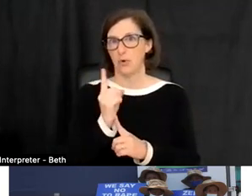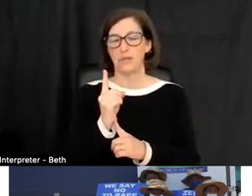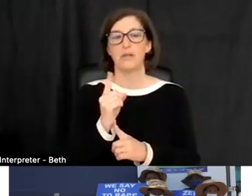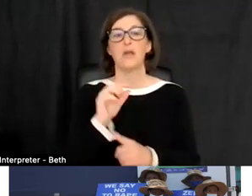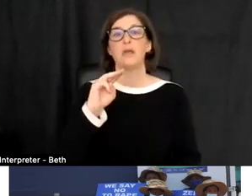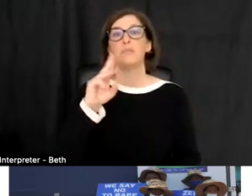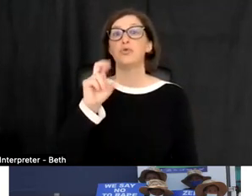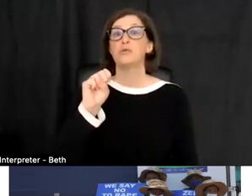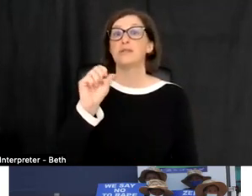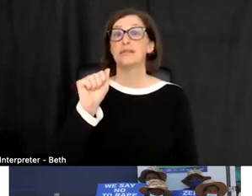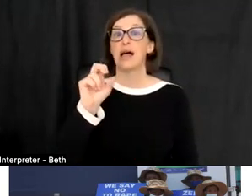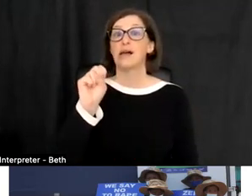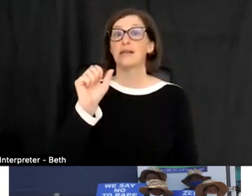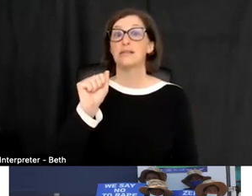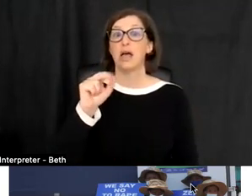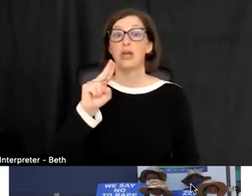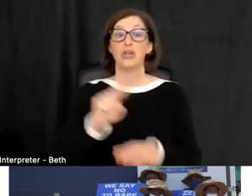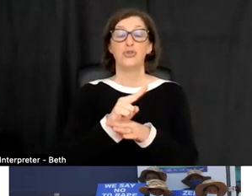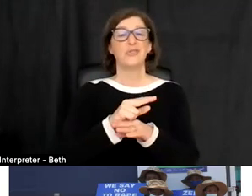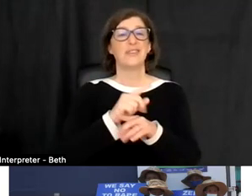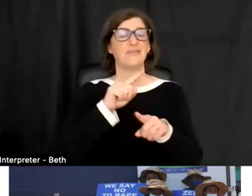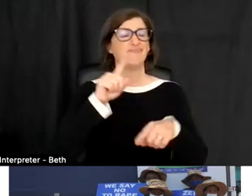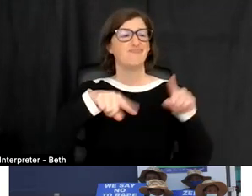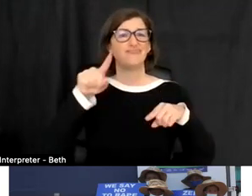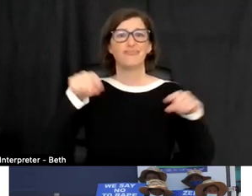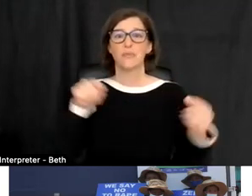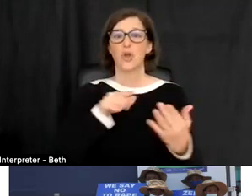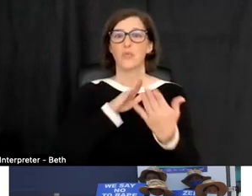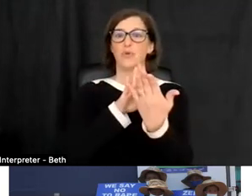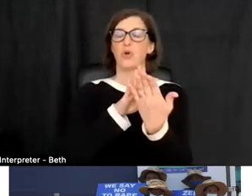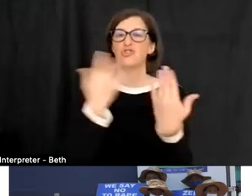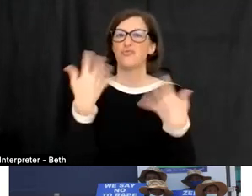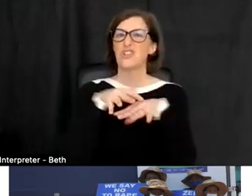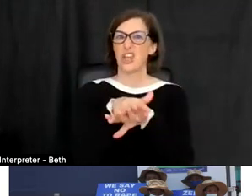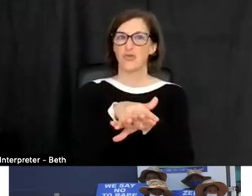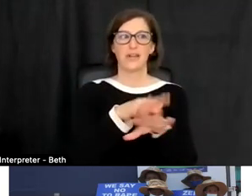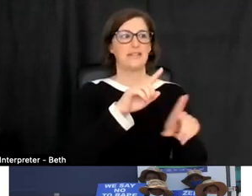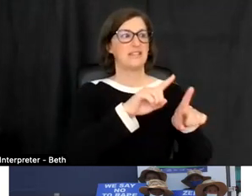also uses eclectic approach, which integrates different